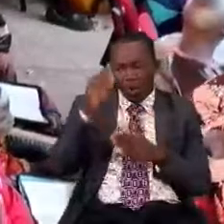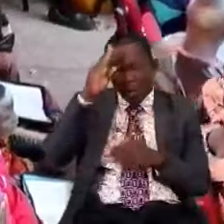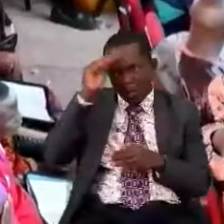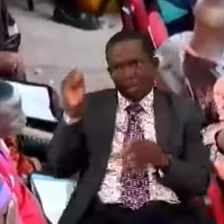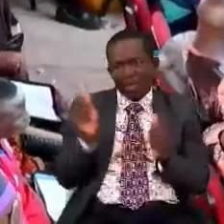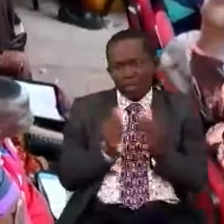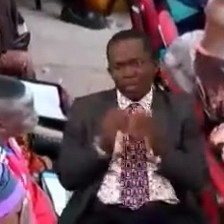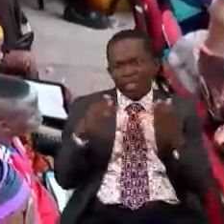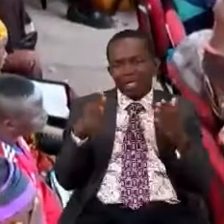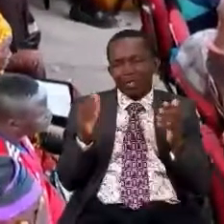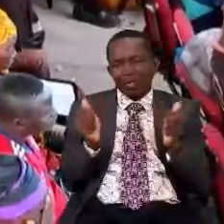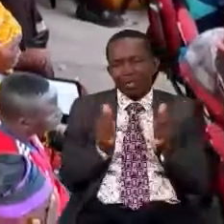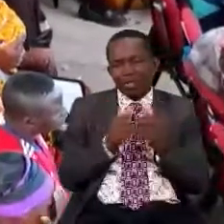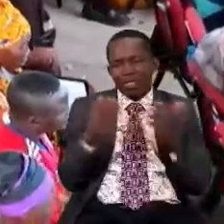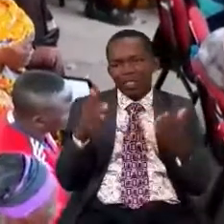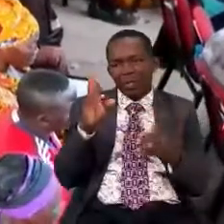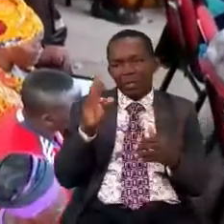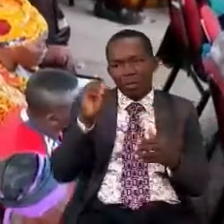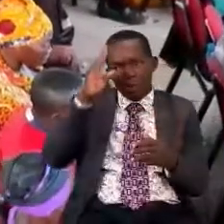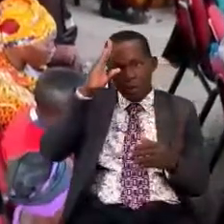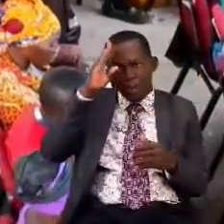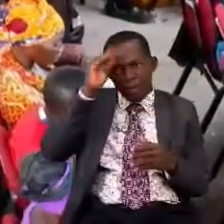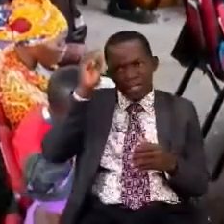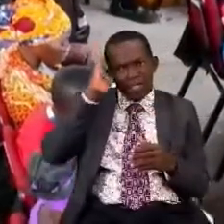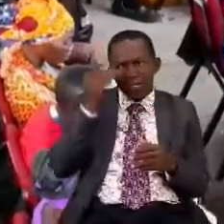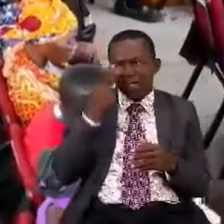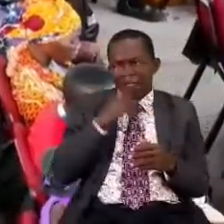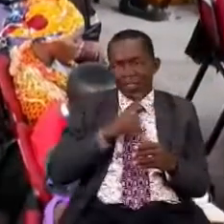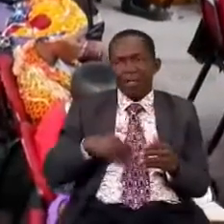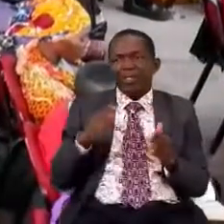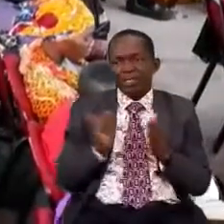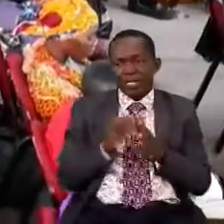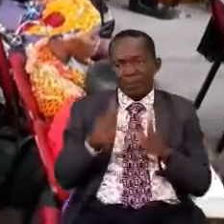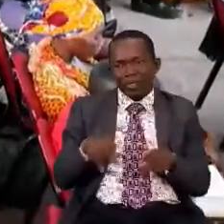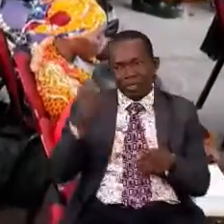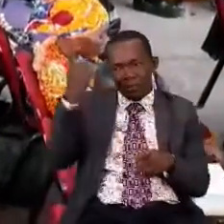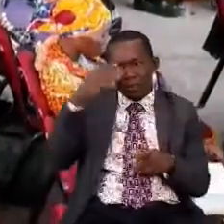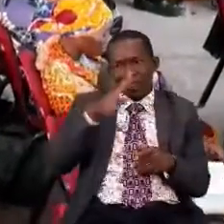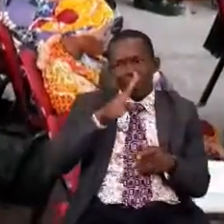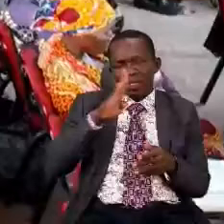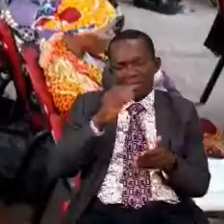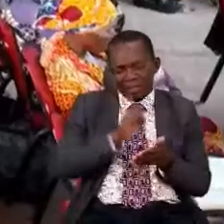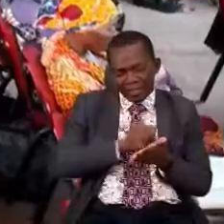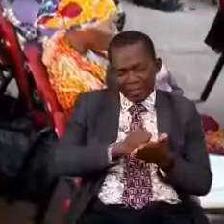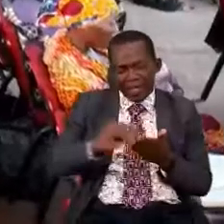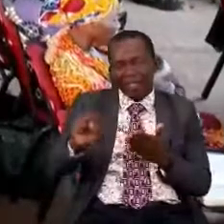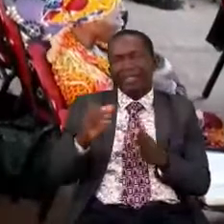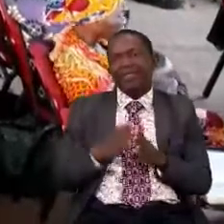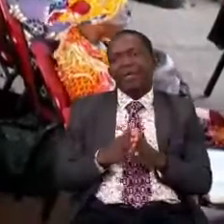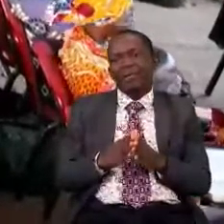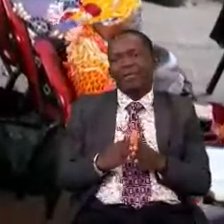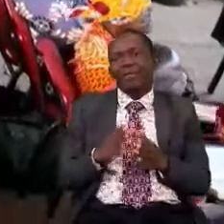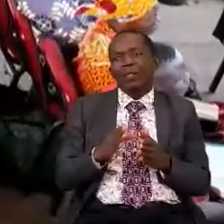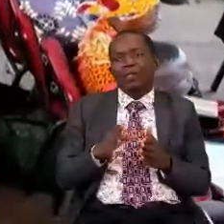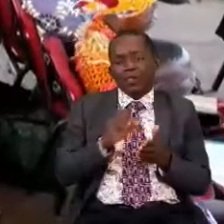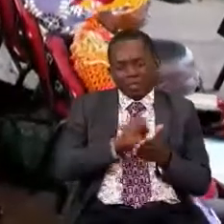Your sanctification will not be a superficial surface level sanctification. It will be a sanctification that